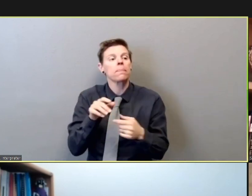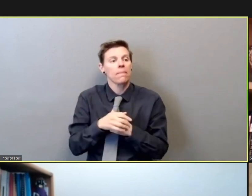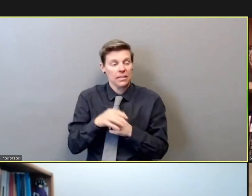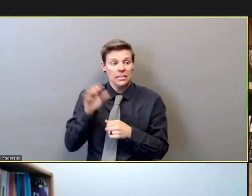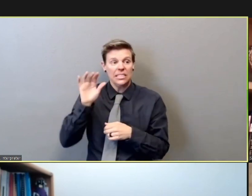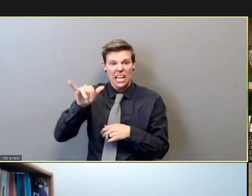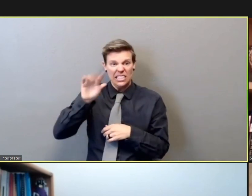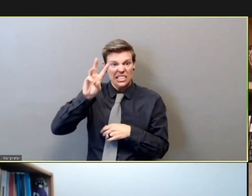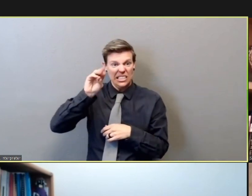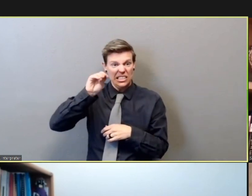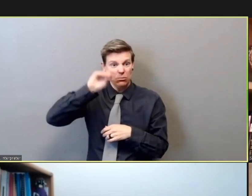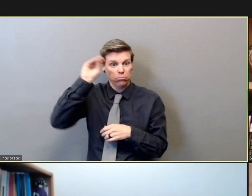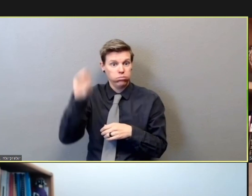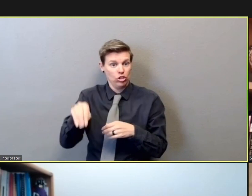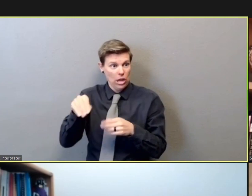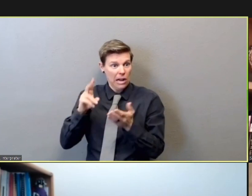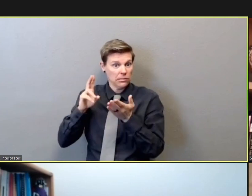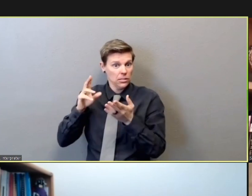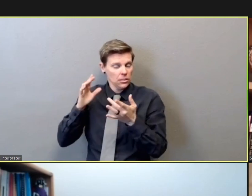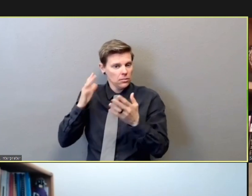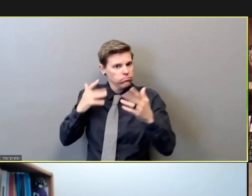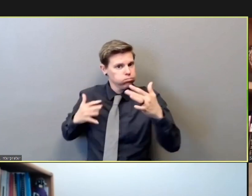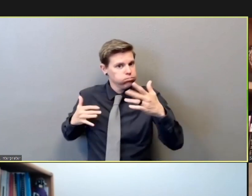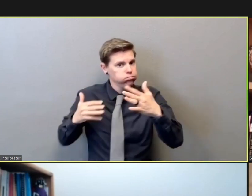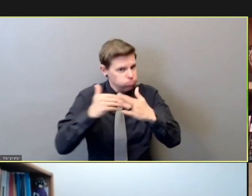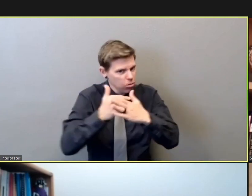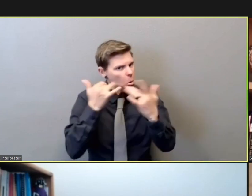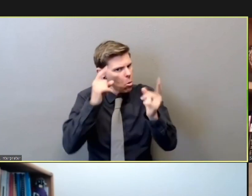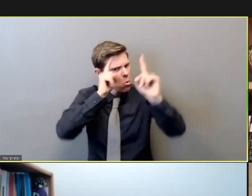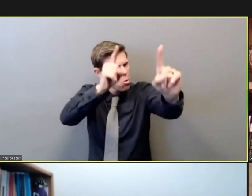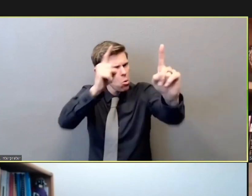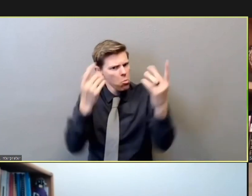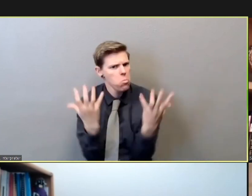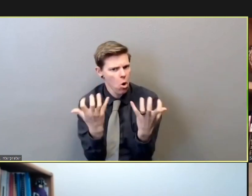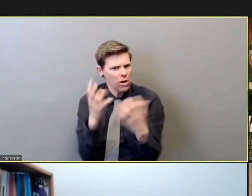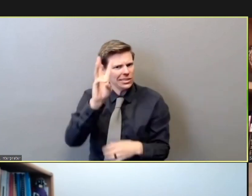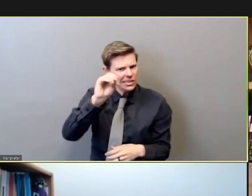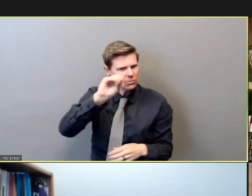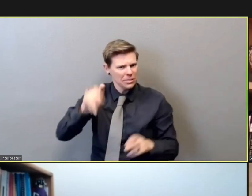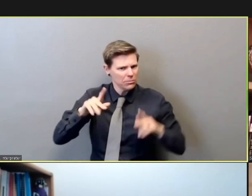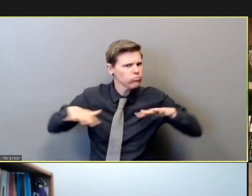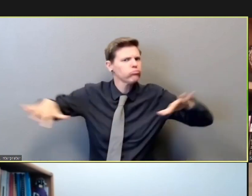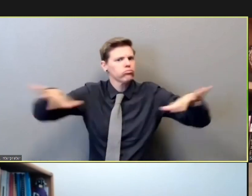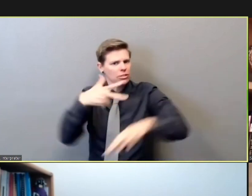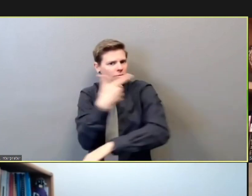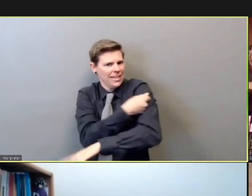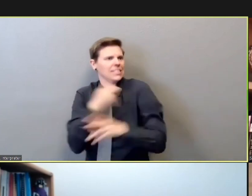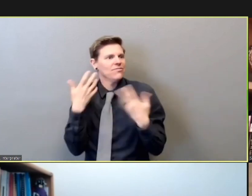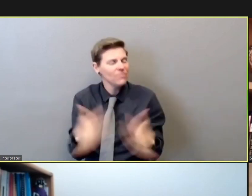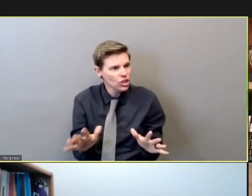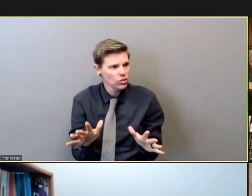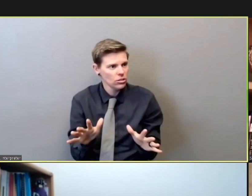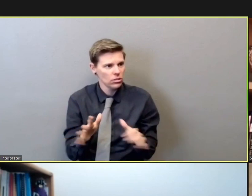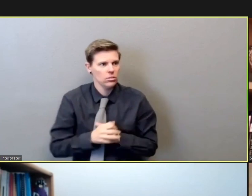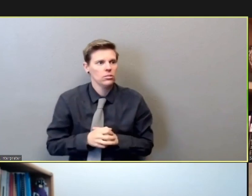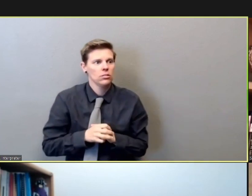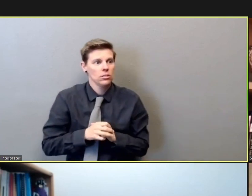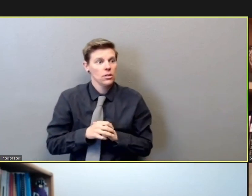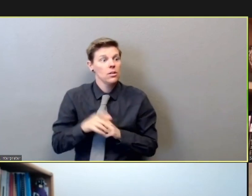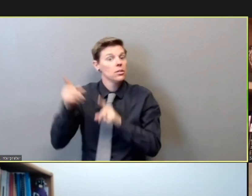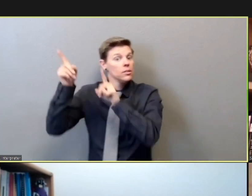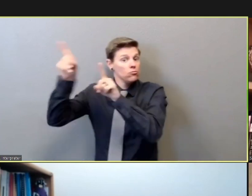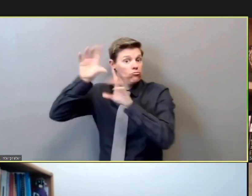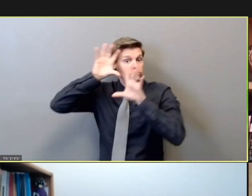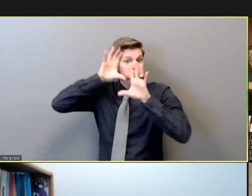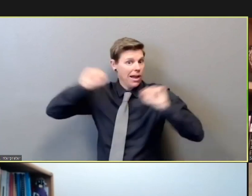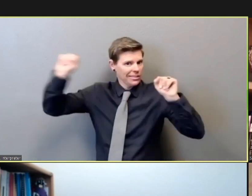is the goal at this point. But keep in mind, we've also been talking about the directive from the president. So we've got to evaluate